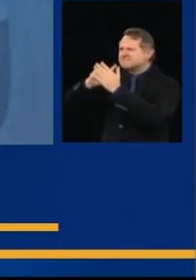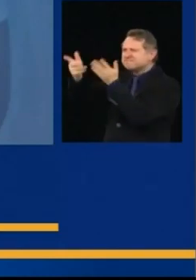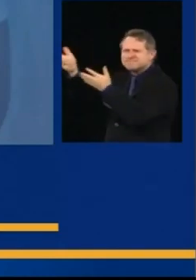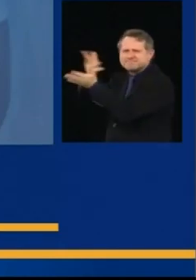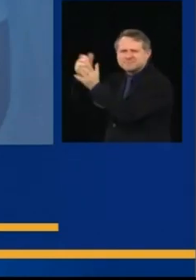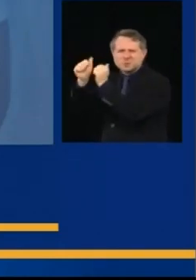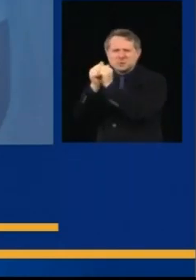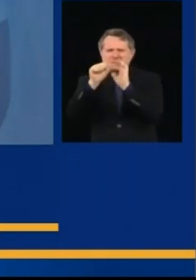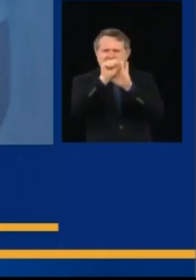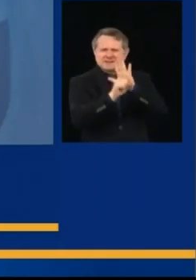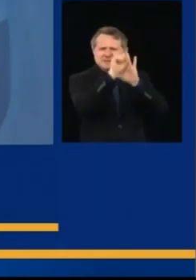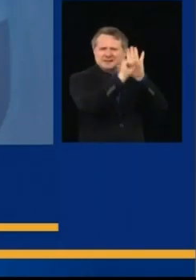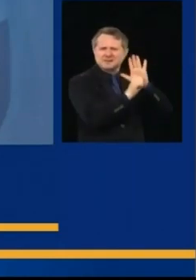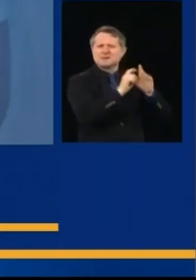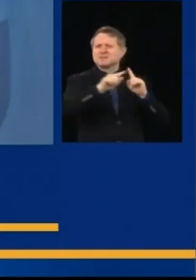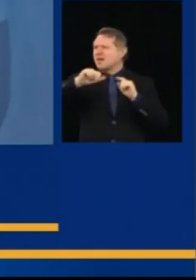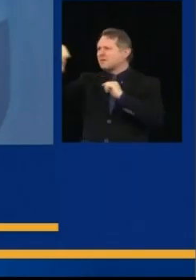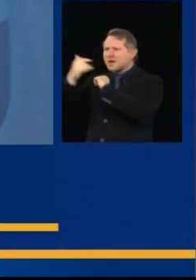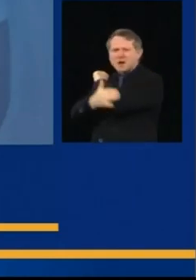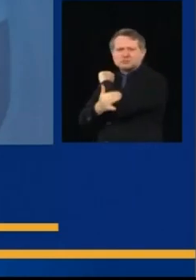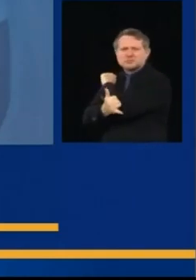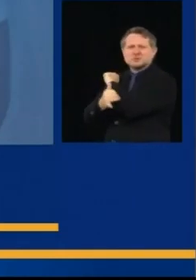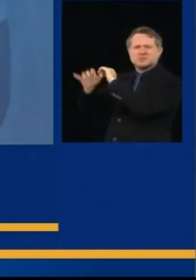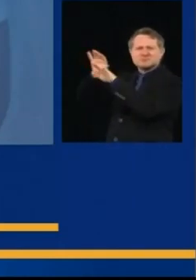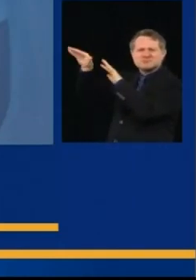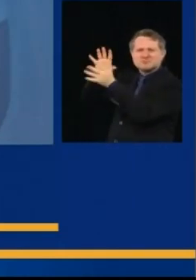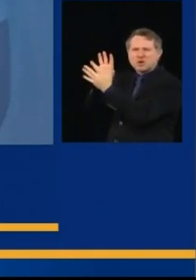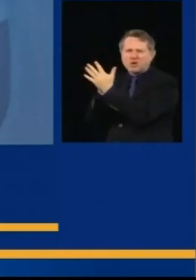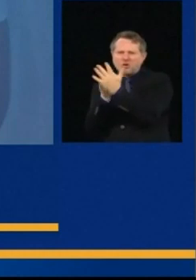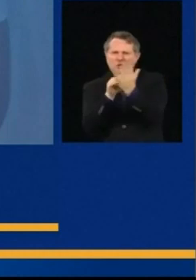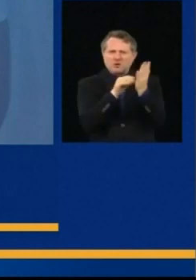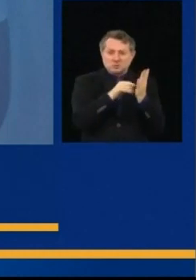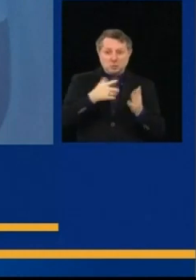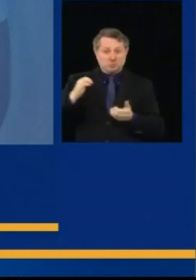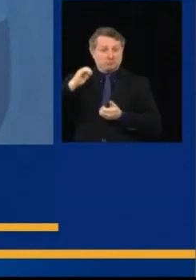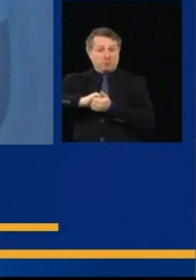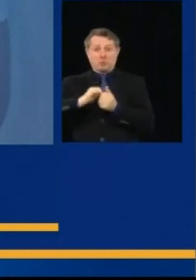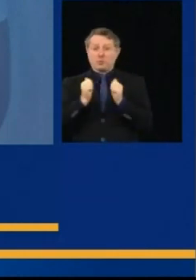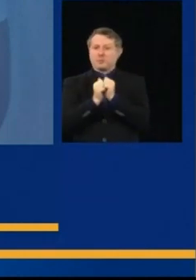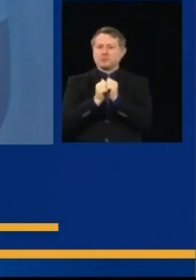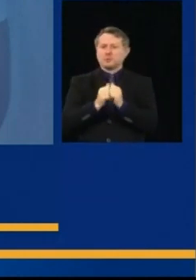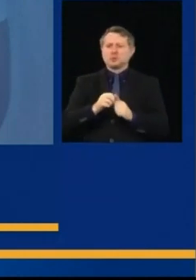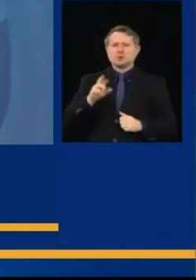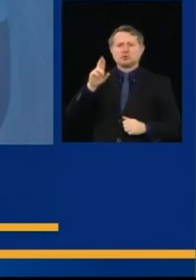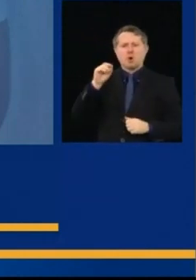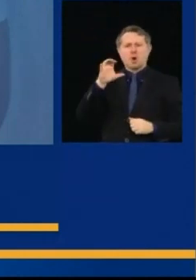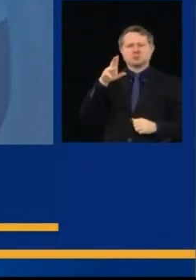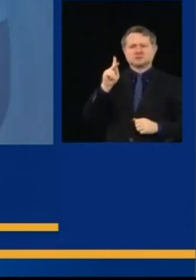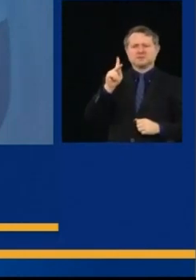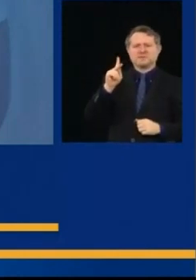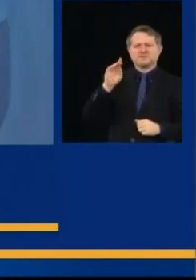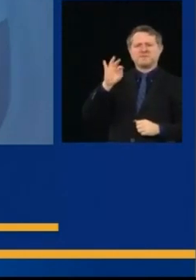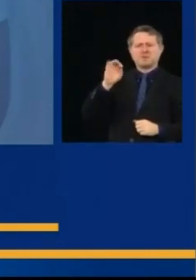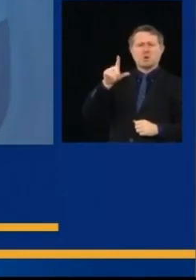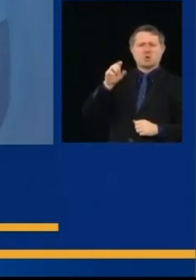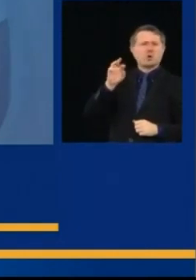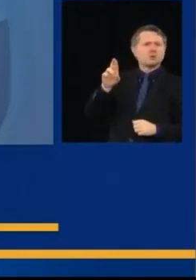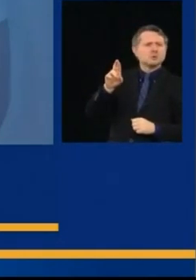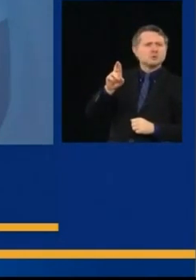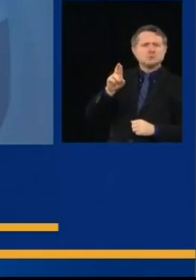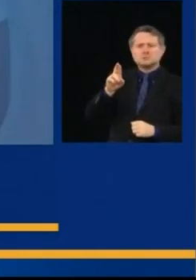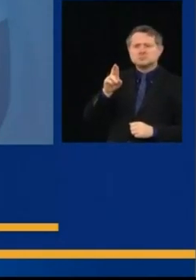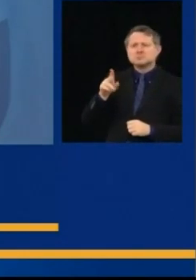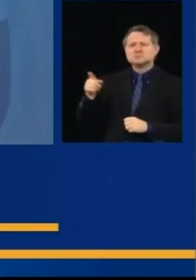have learned, partnering with Rockefeller University and the New York Genome Center to see if there's anything in the DNA of